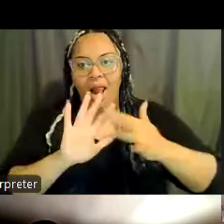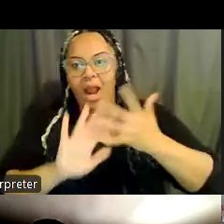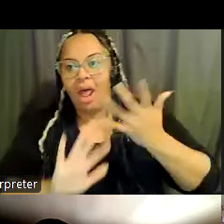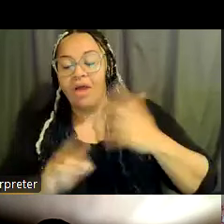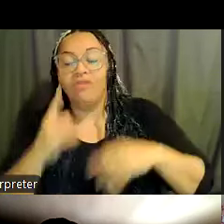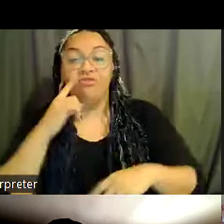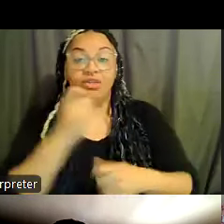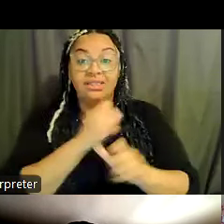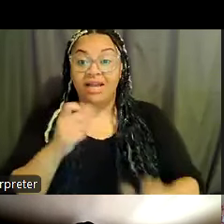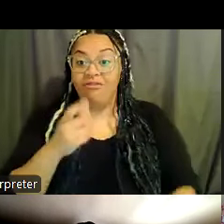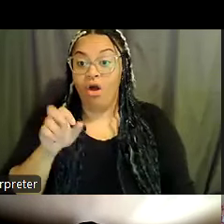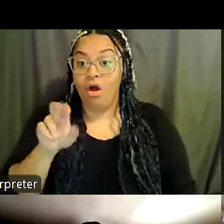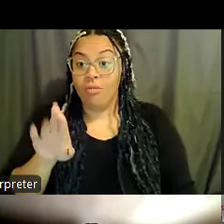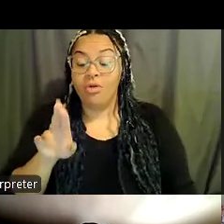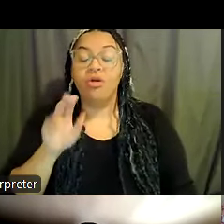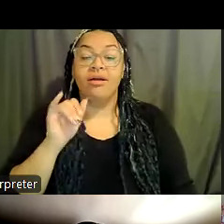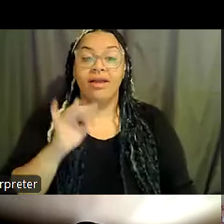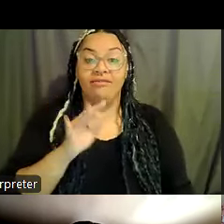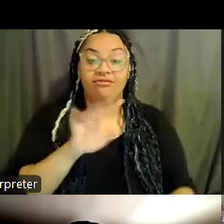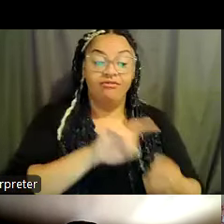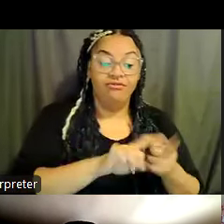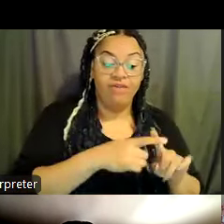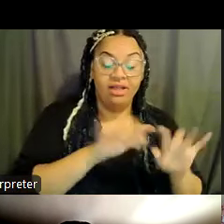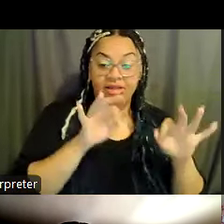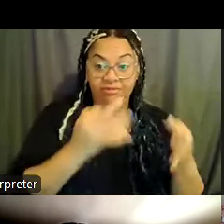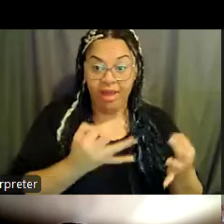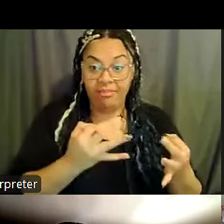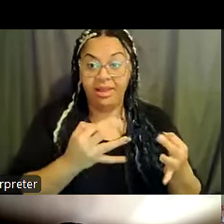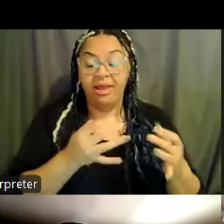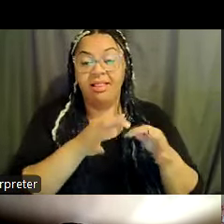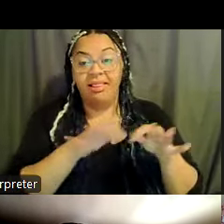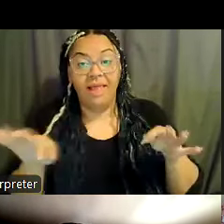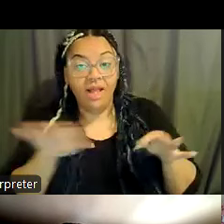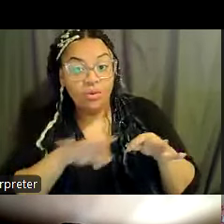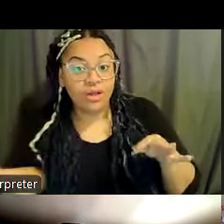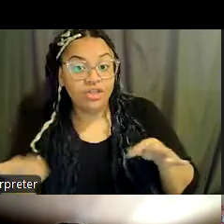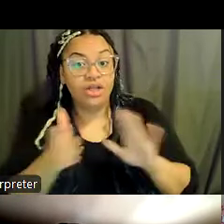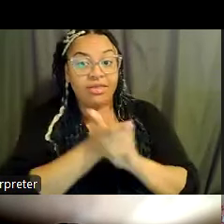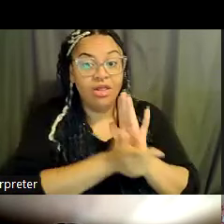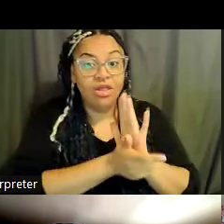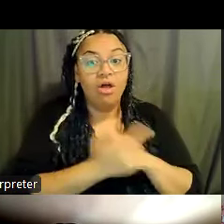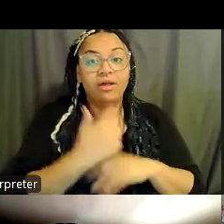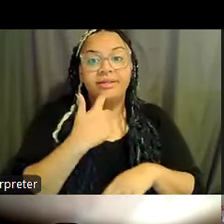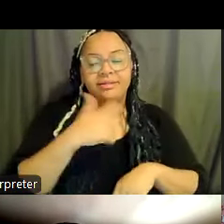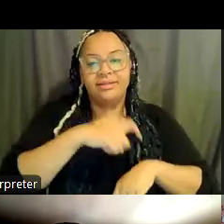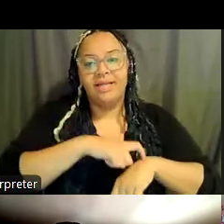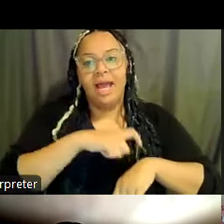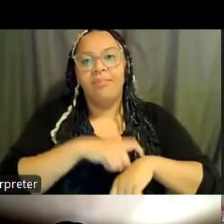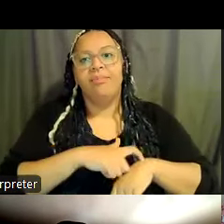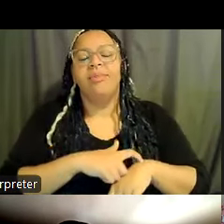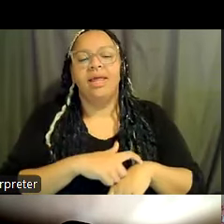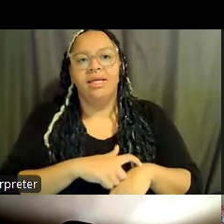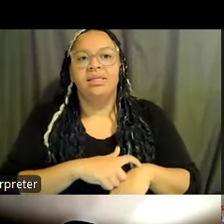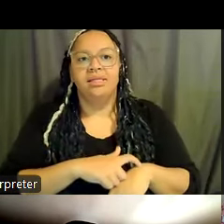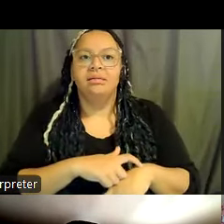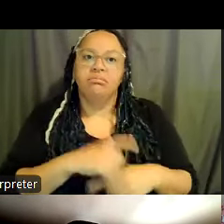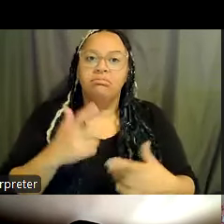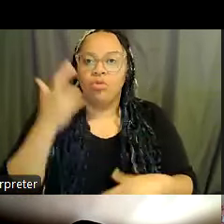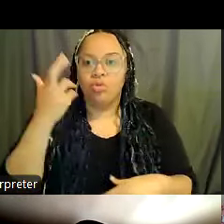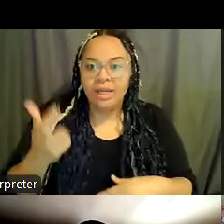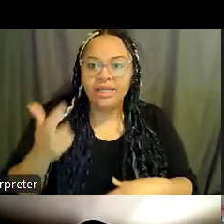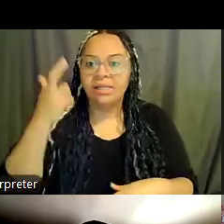safe harbor, if it's among friends and family, the language in the law says for a time that is reasonably necessary. So it's not